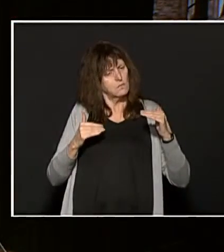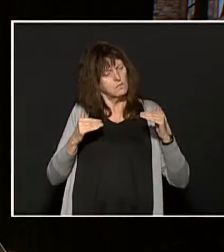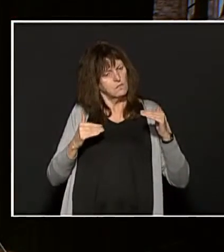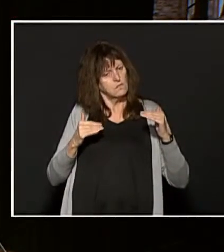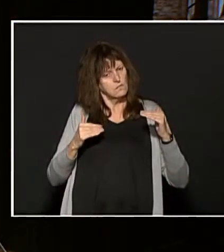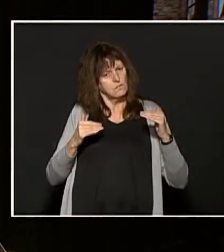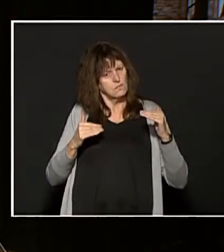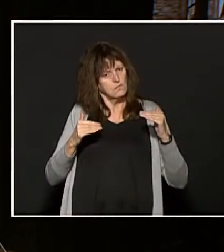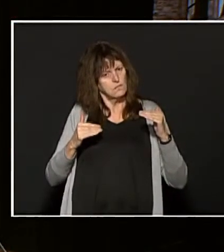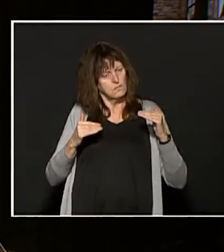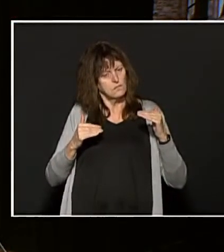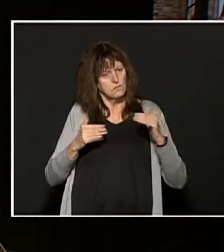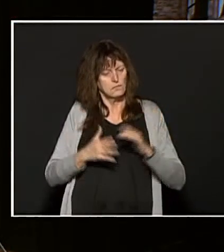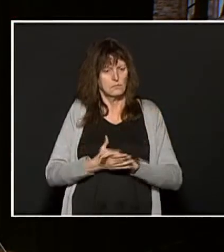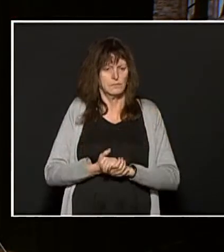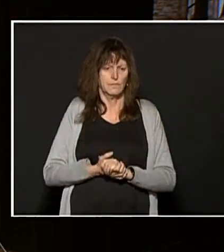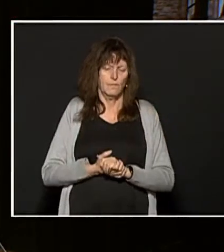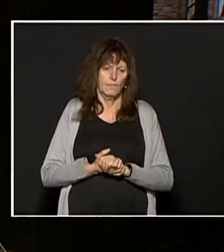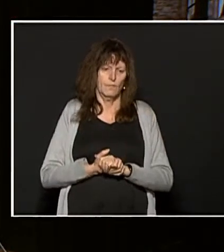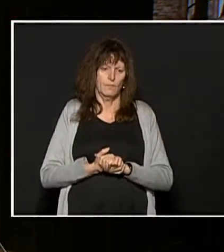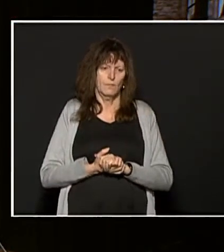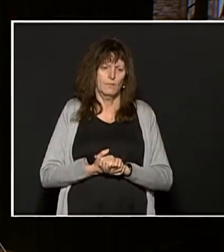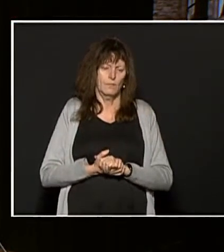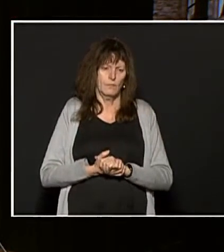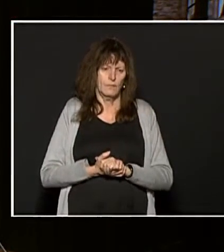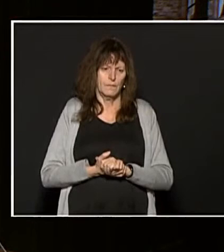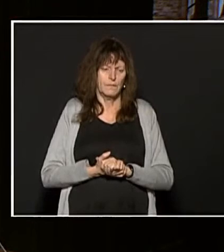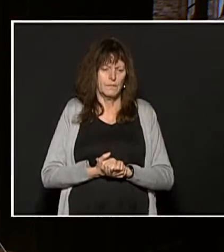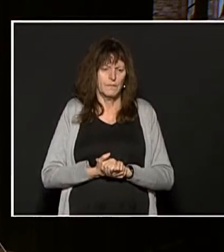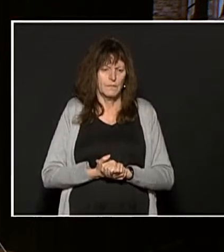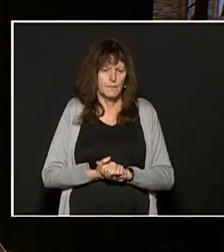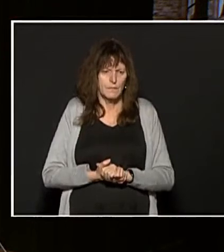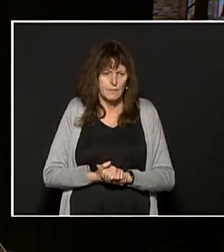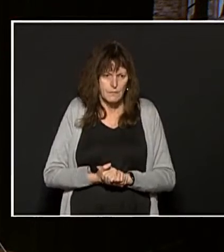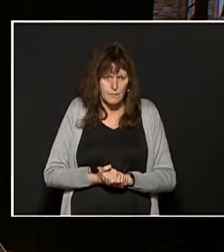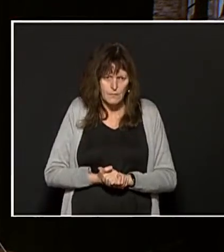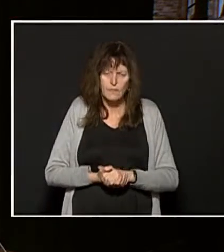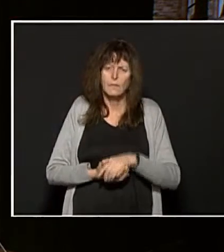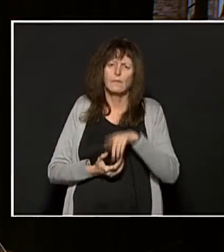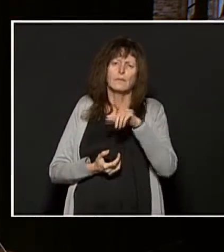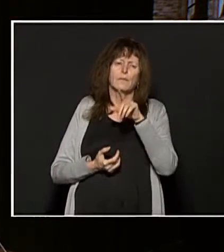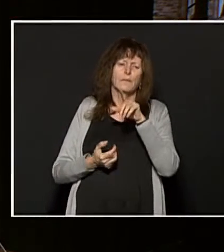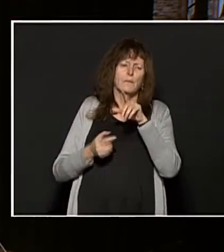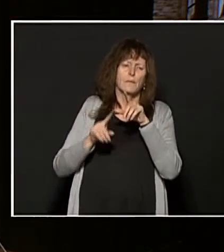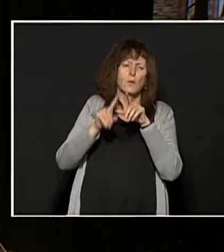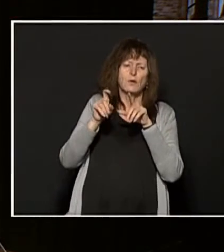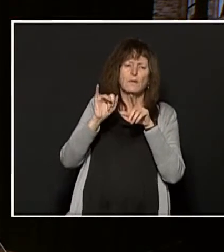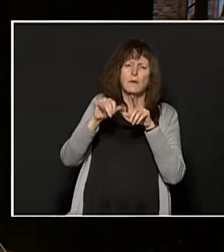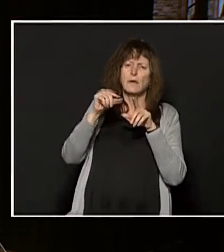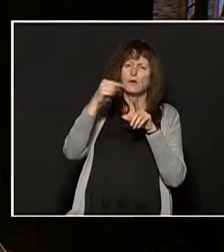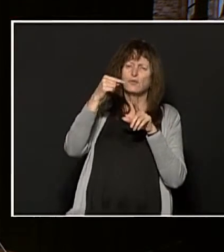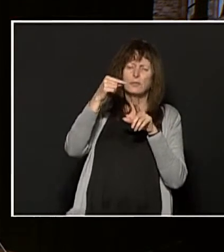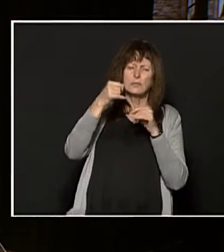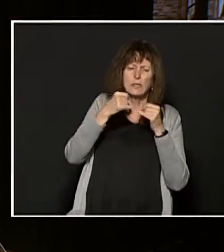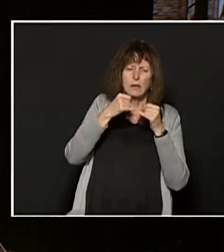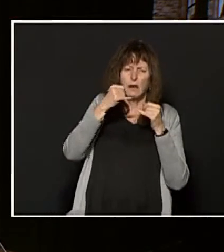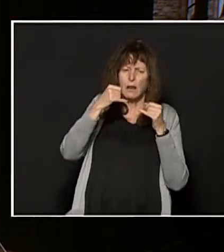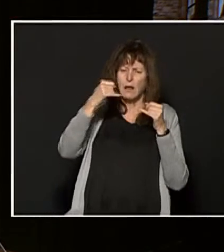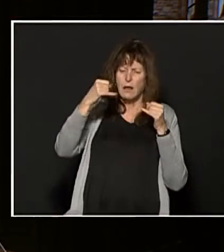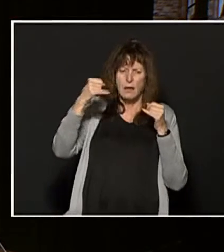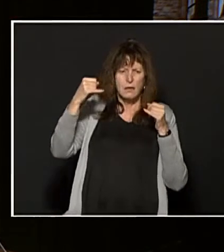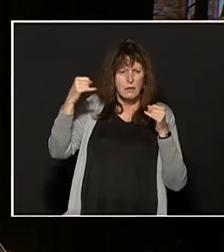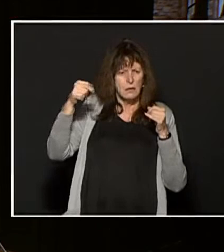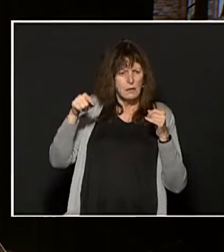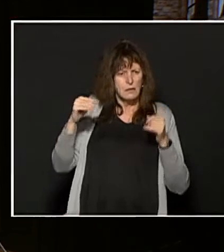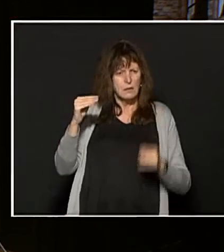Just follow up on a previous question about the line that then dips, or not dips, but goes back